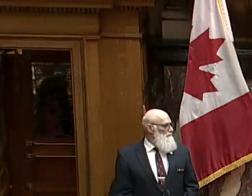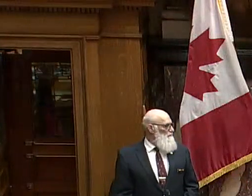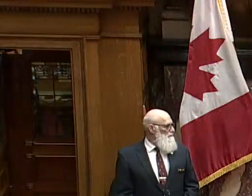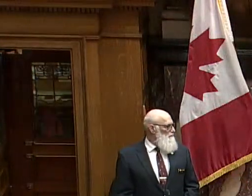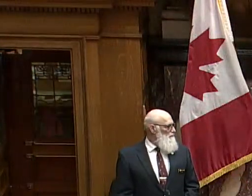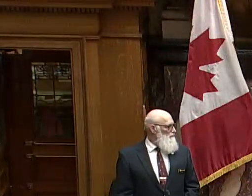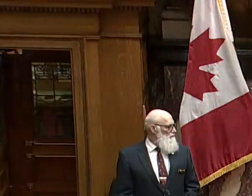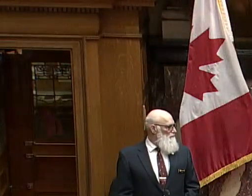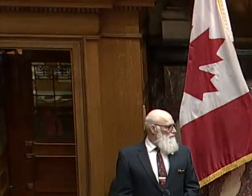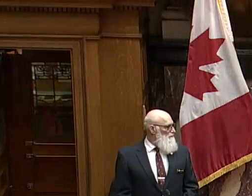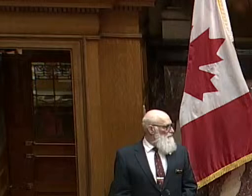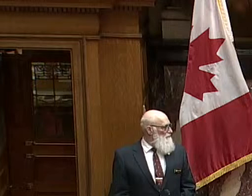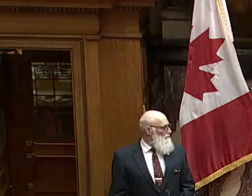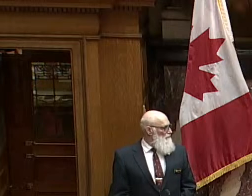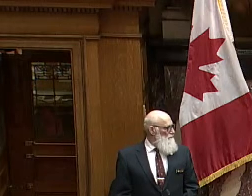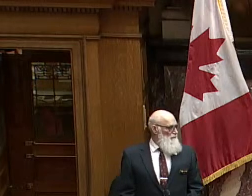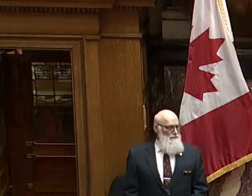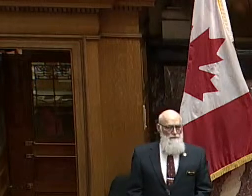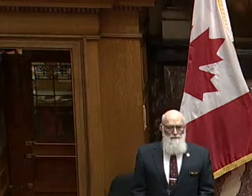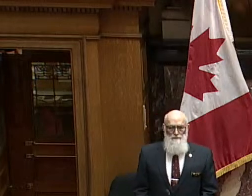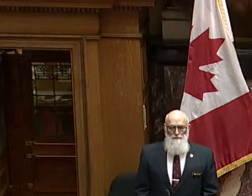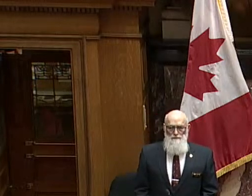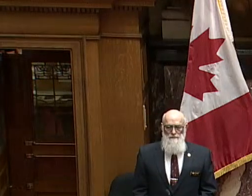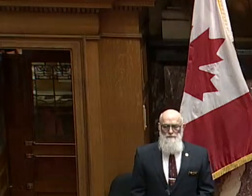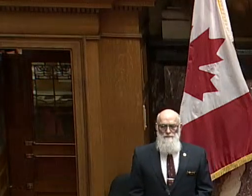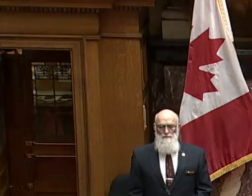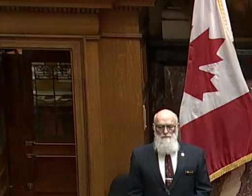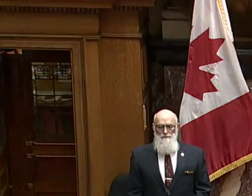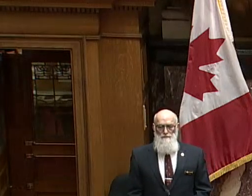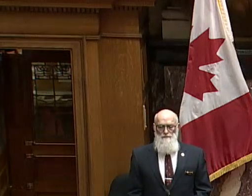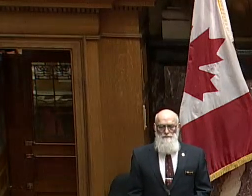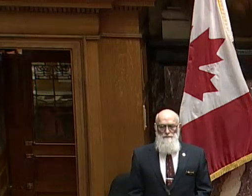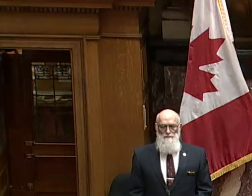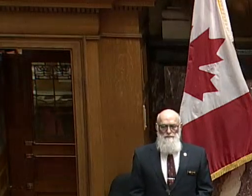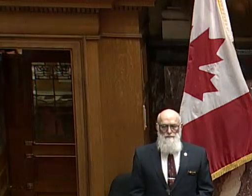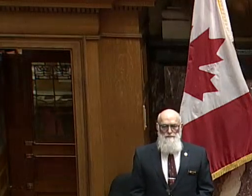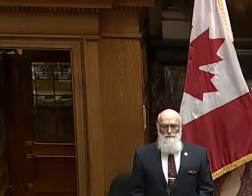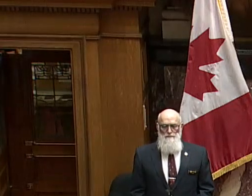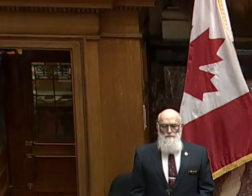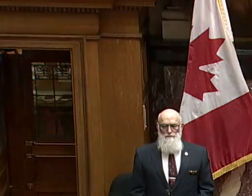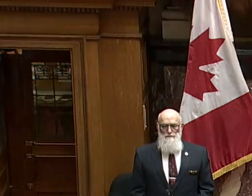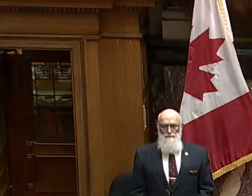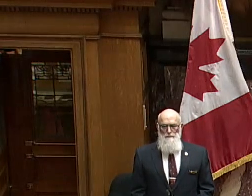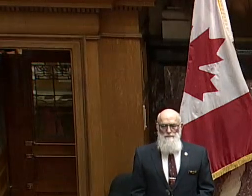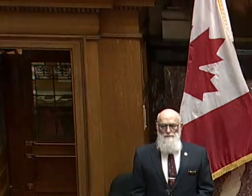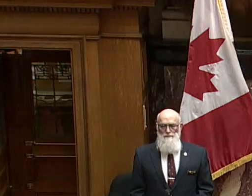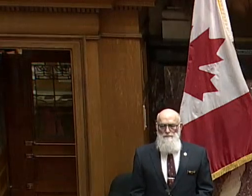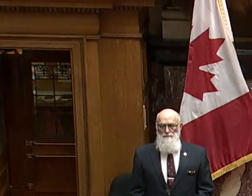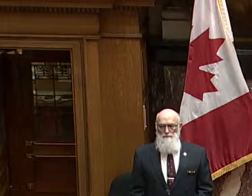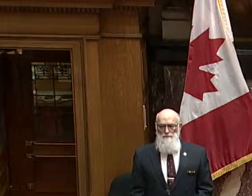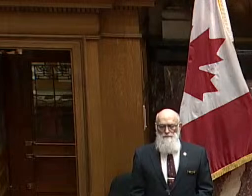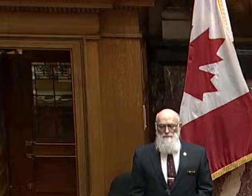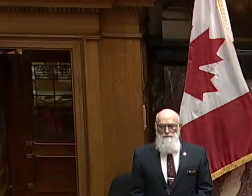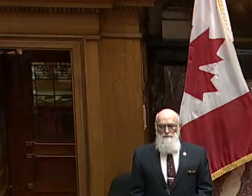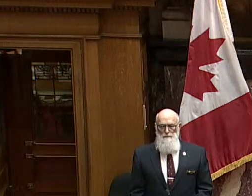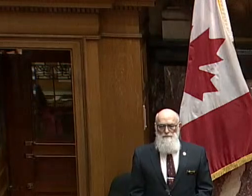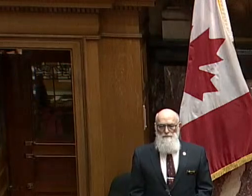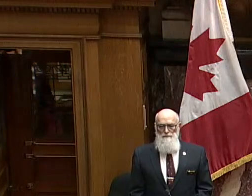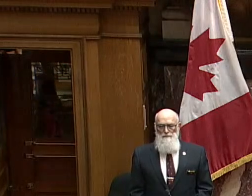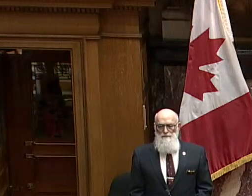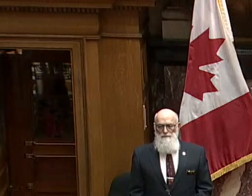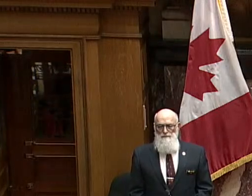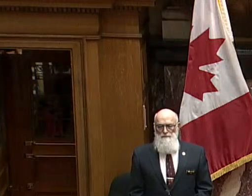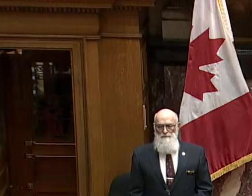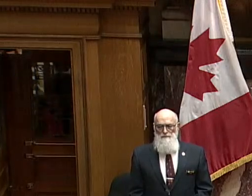Honorable members, in order to prevent mistakes, I have obtained a copy of Her Honor Lieutenant Governor's speech.